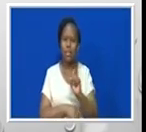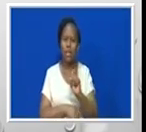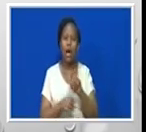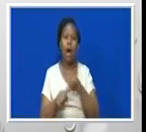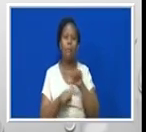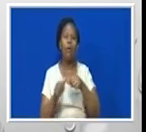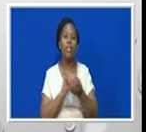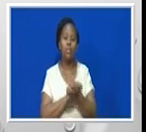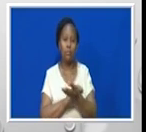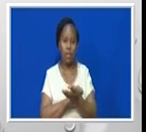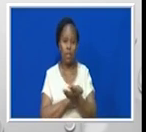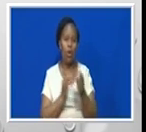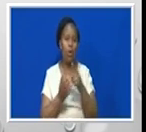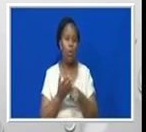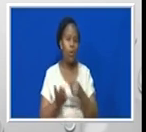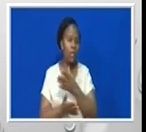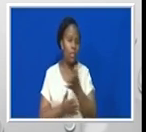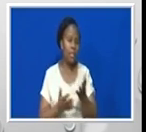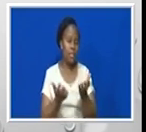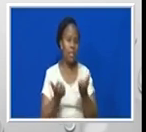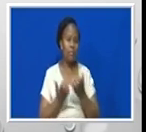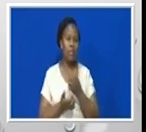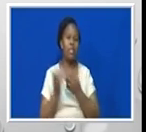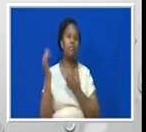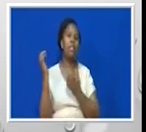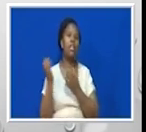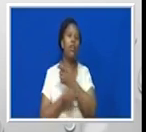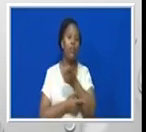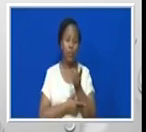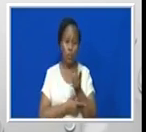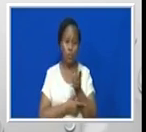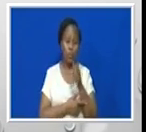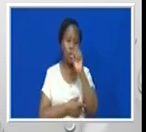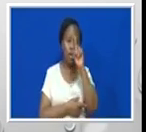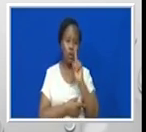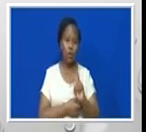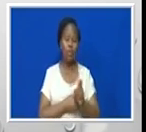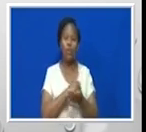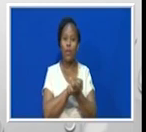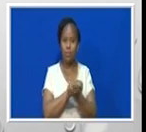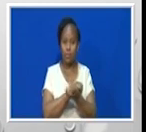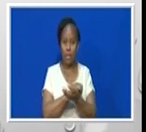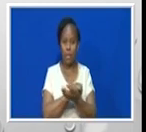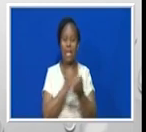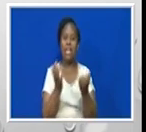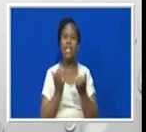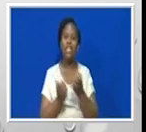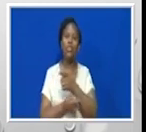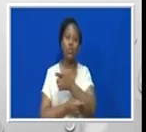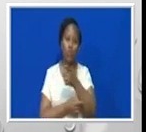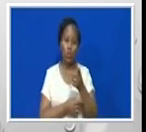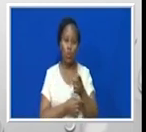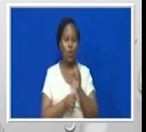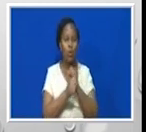explain, what is it that is required of you? So a question of explain requires you